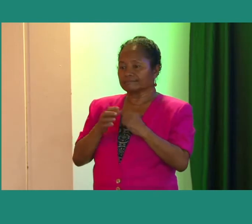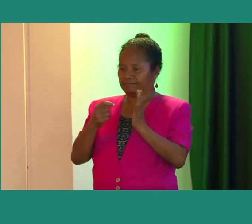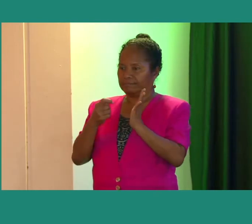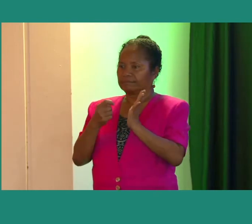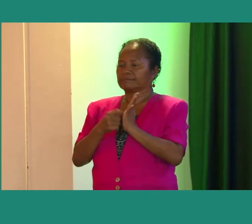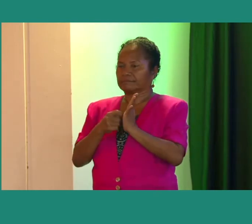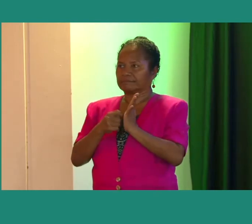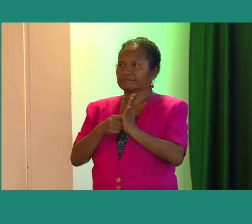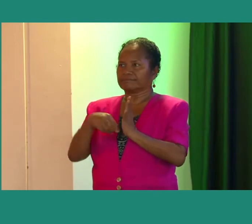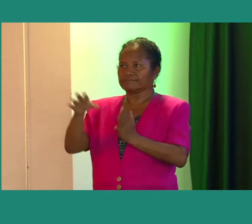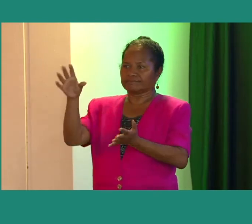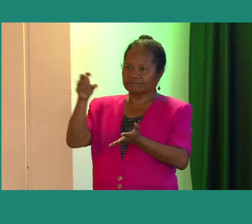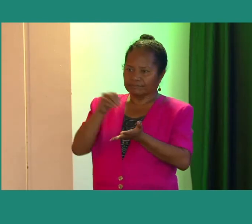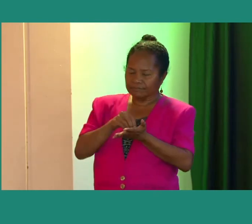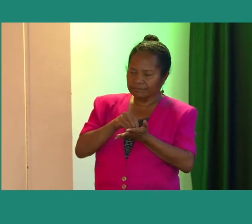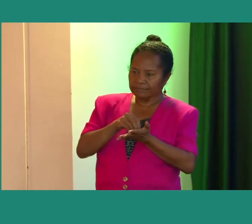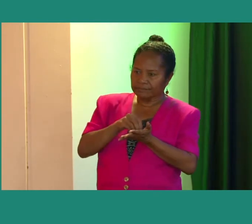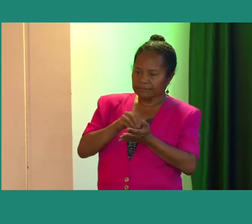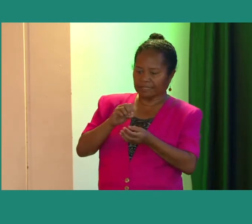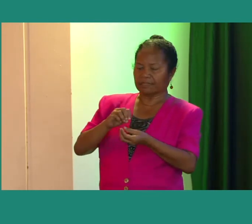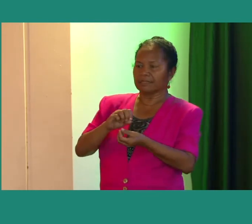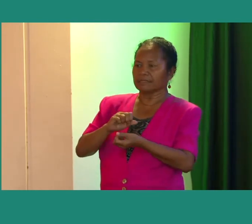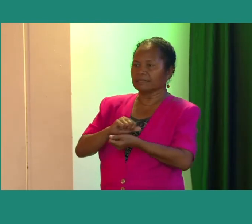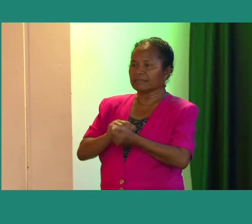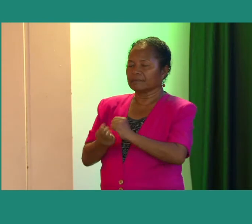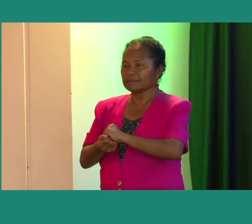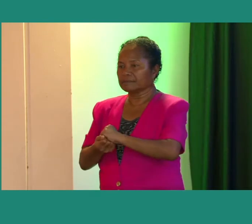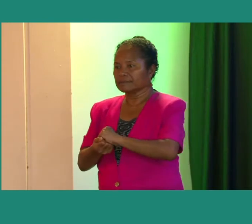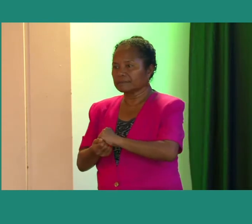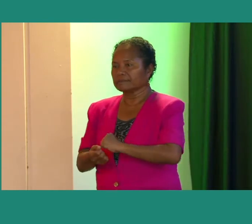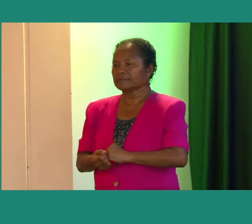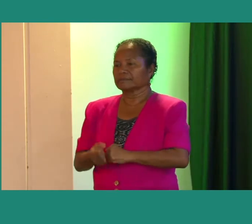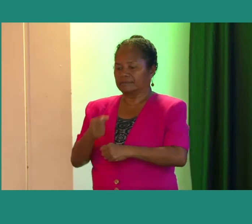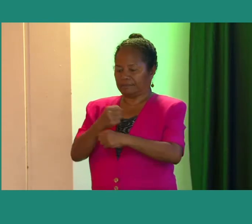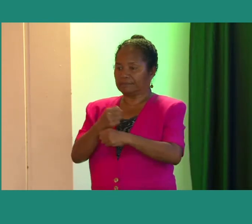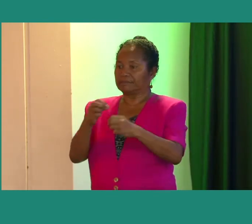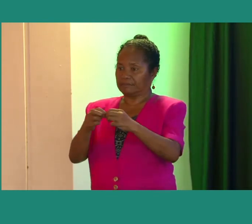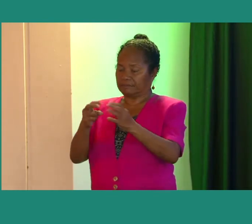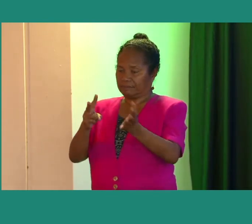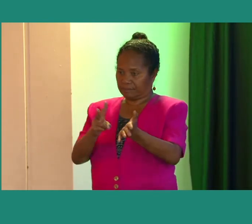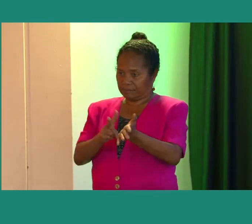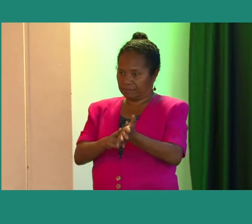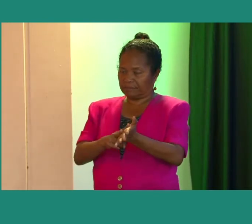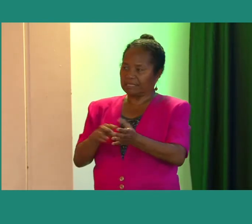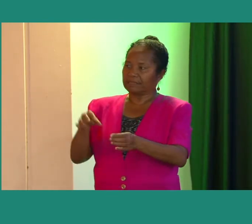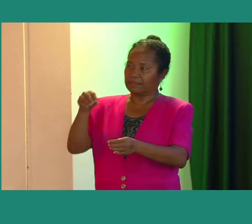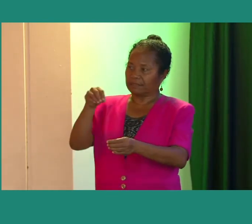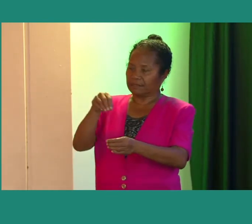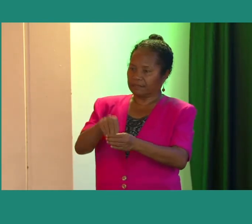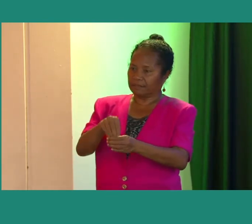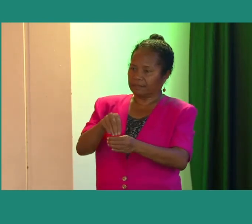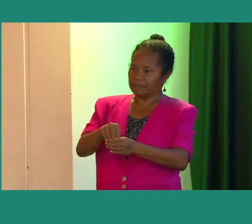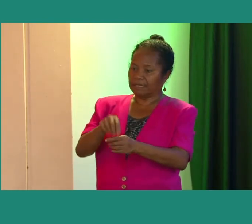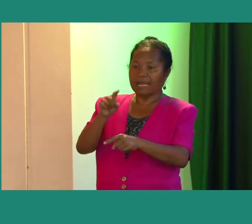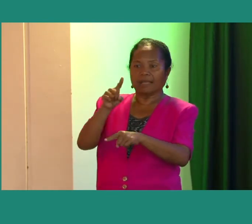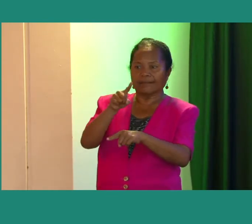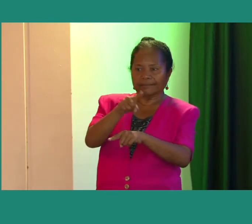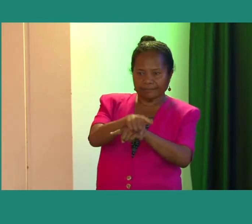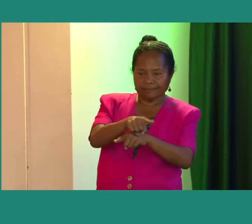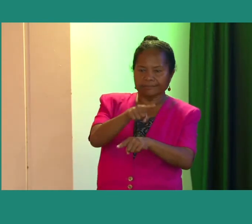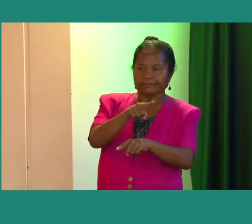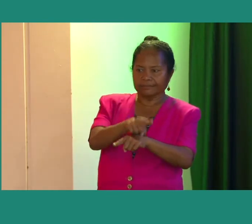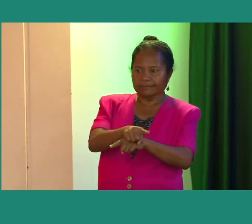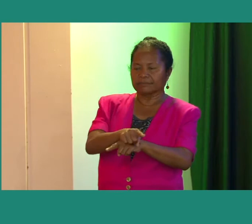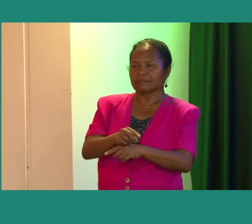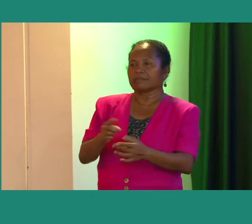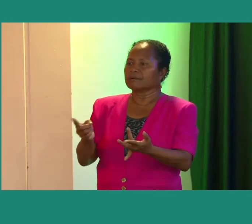financial gains that companies had if it was gender diverse, but if you also include disability and